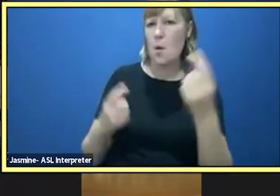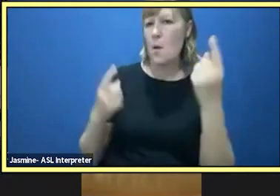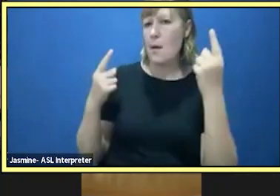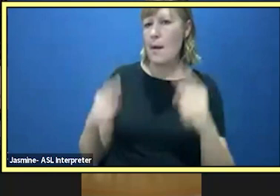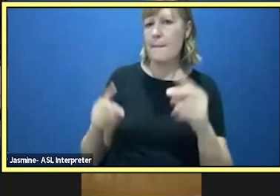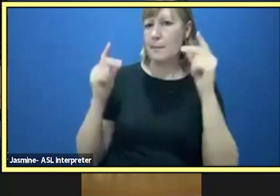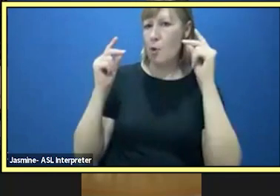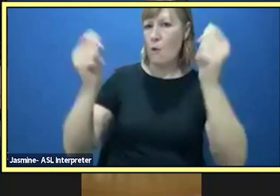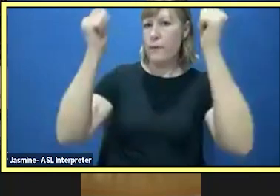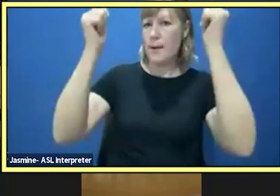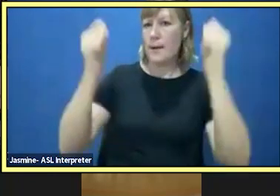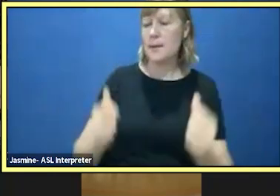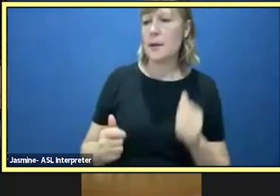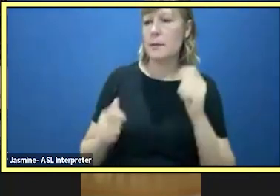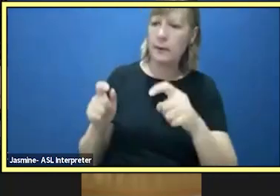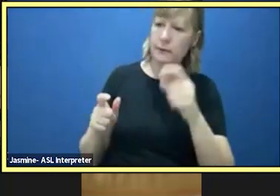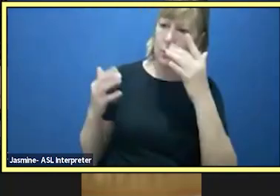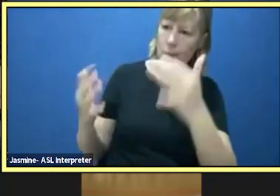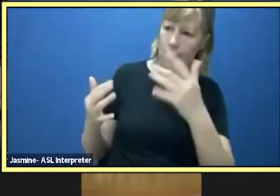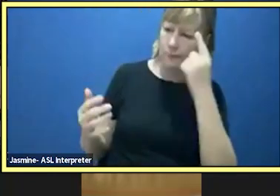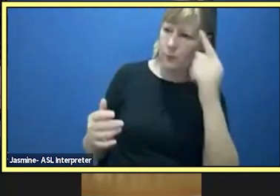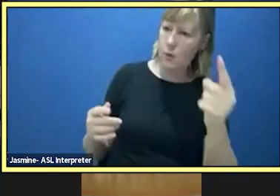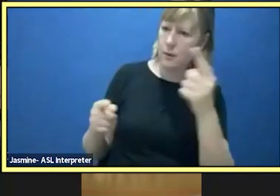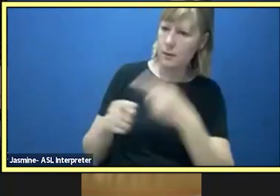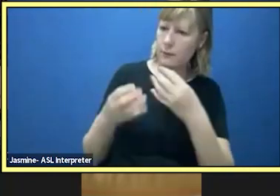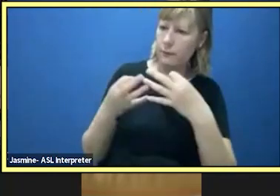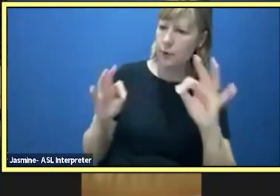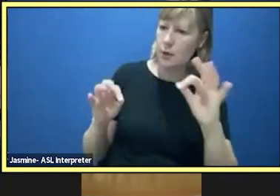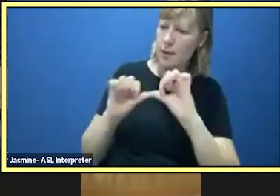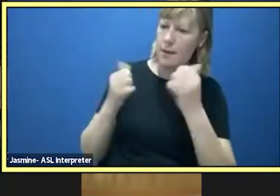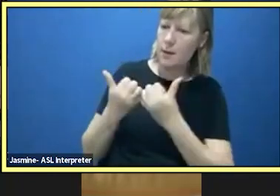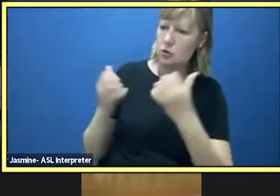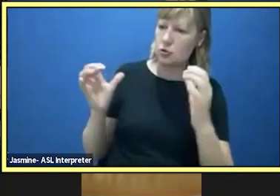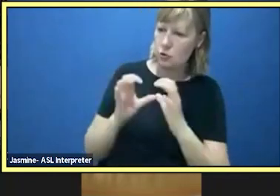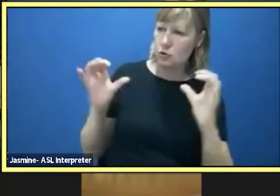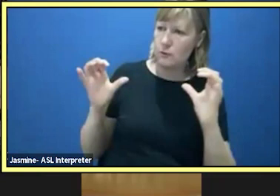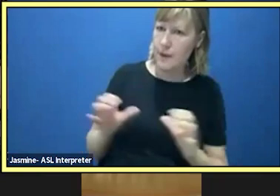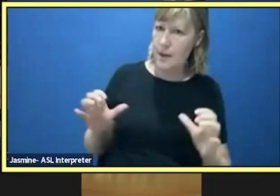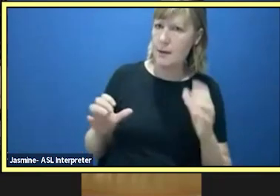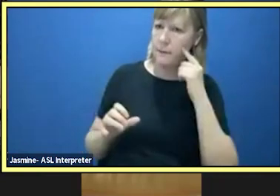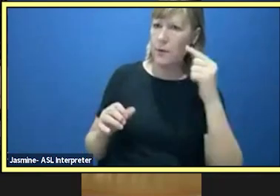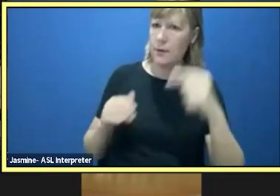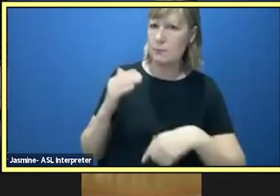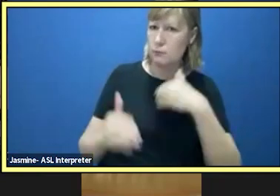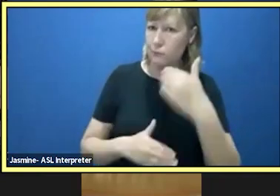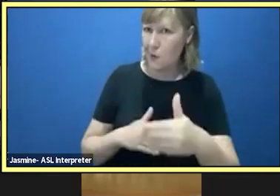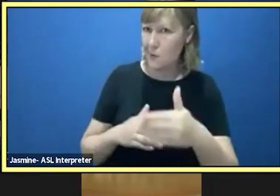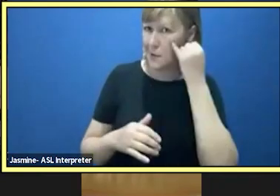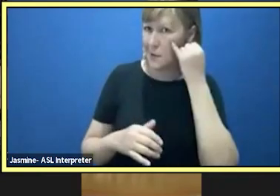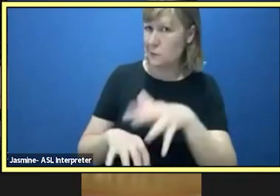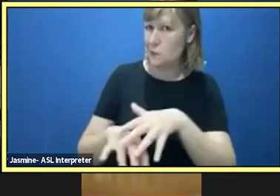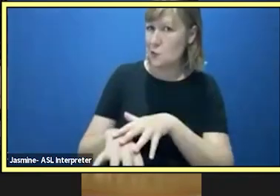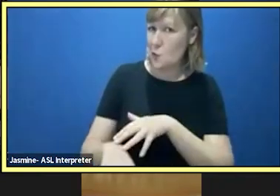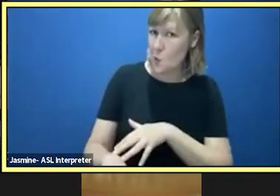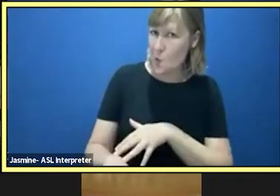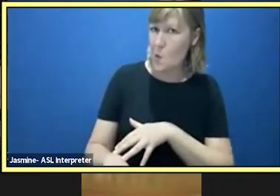for the conflict-free manager agencies to be certified. So if this process is slower than anticipated, will things stay status quo